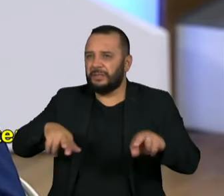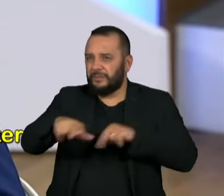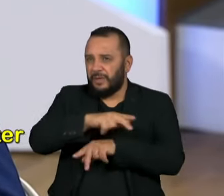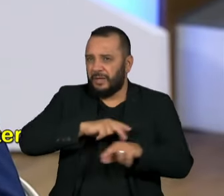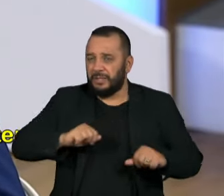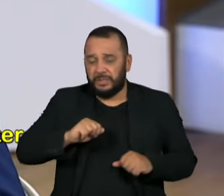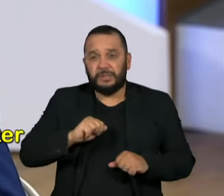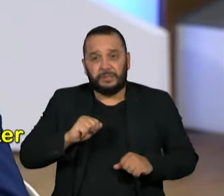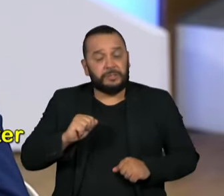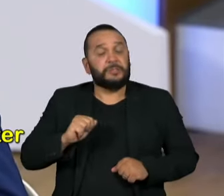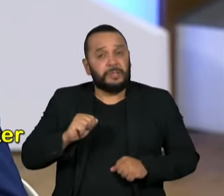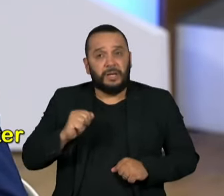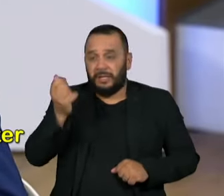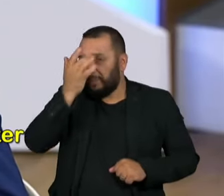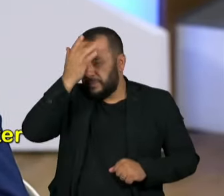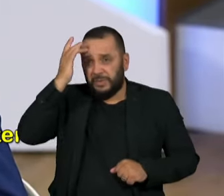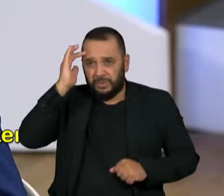state